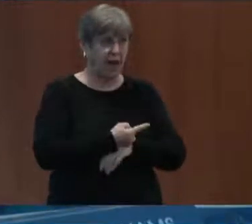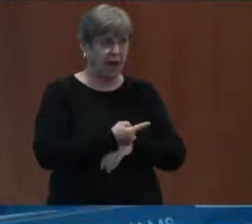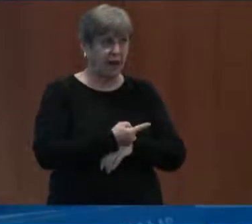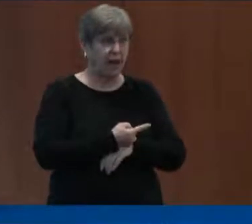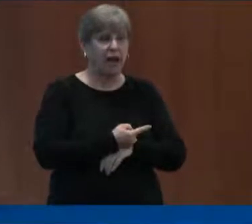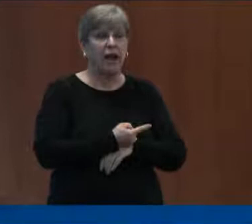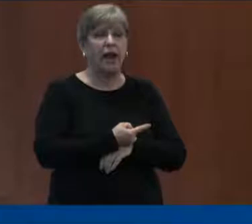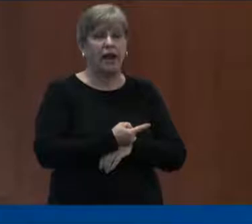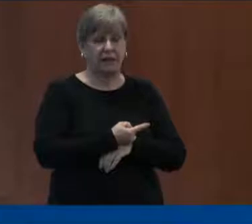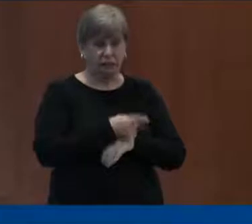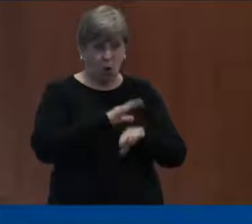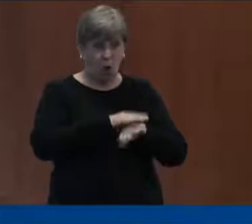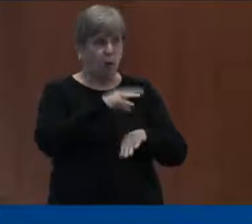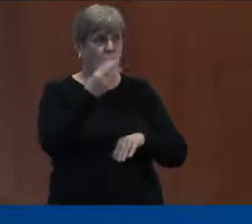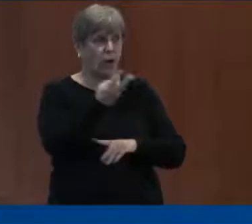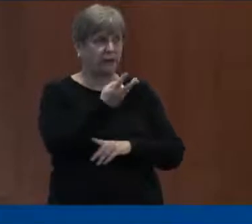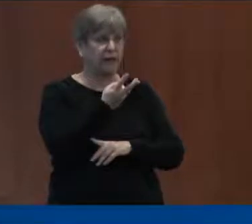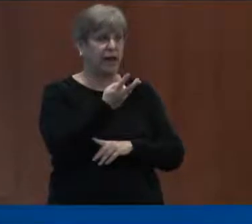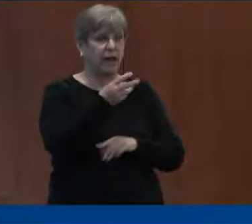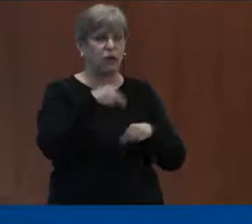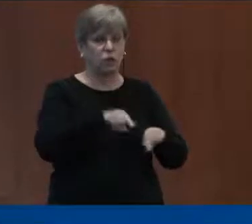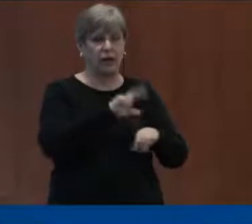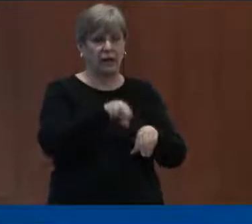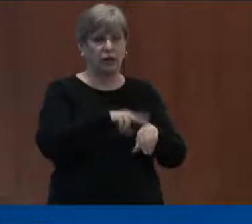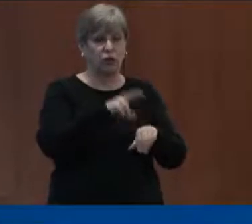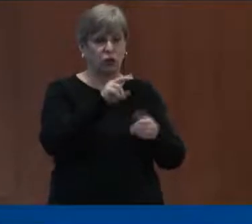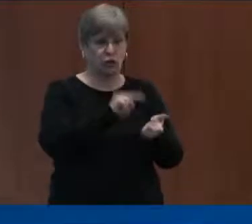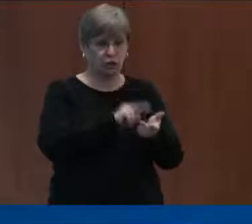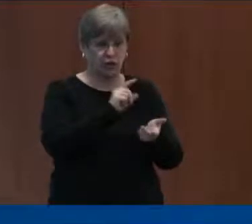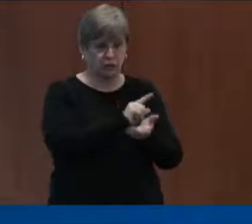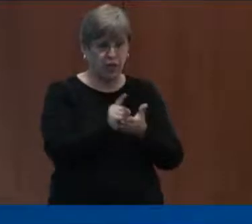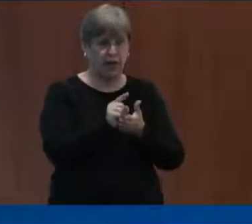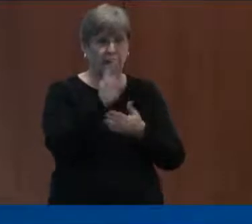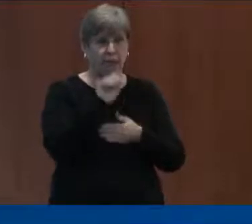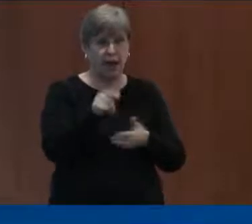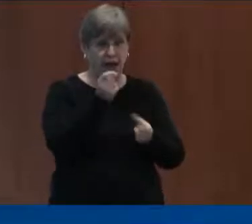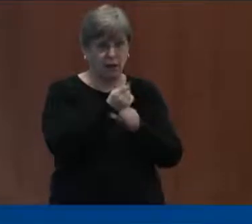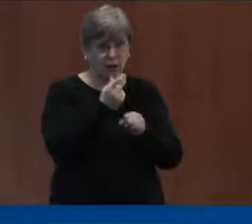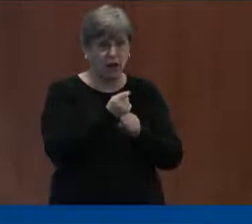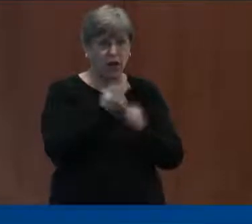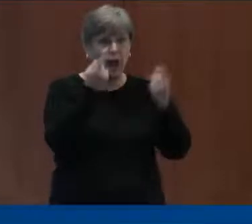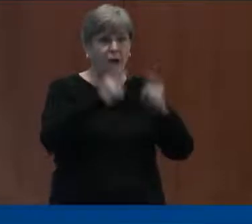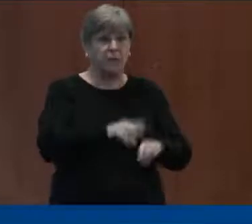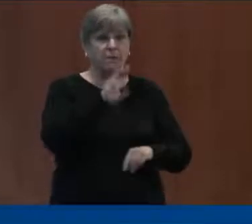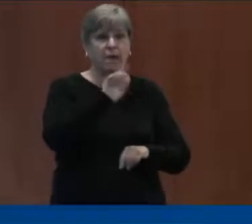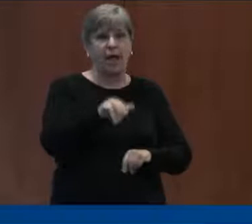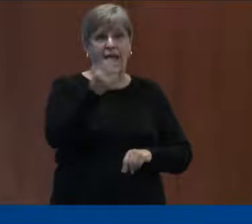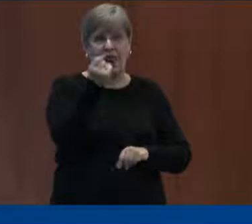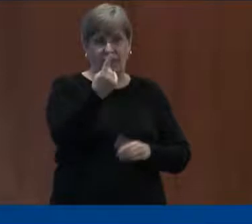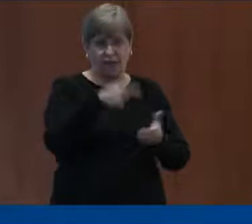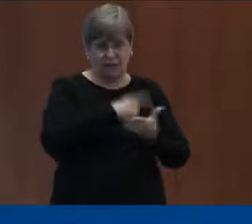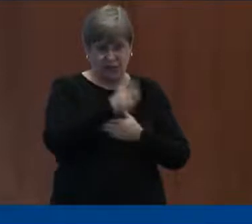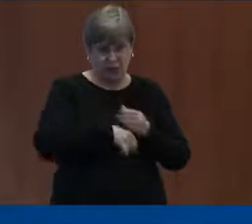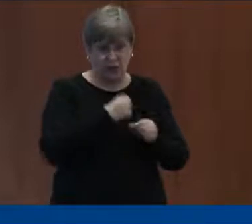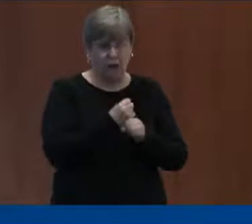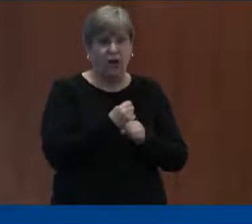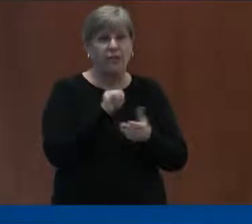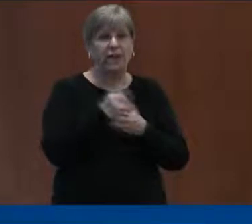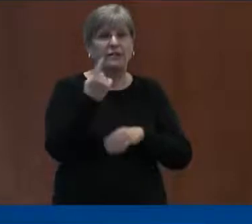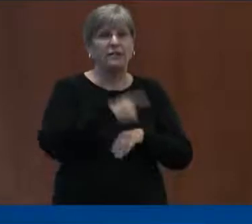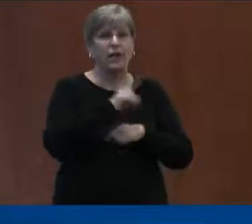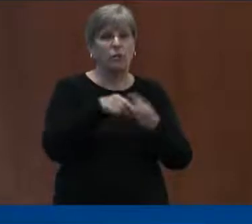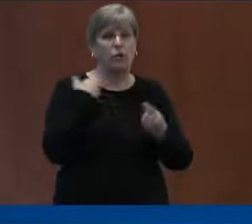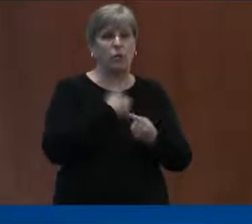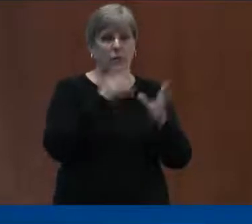is observed on Wednesday during National Nurses Week in May every year and takes place on May 11th this year. It's a day when we